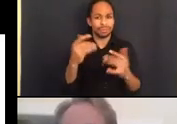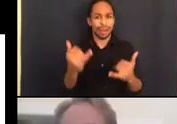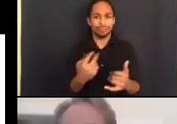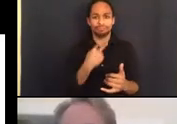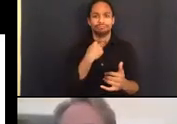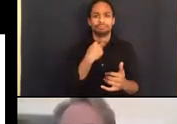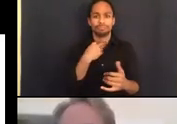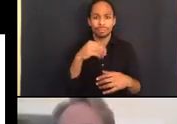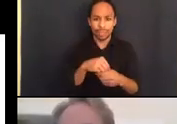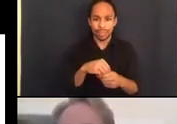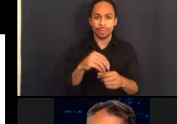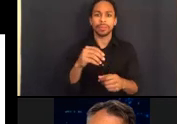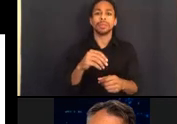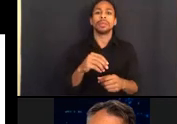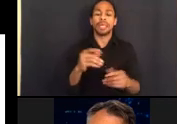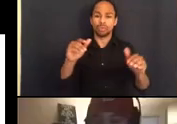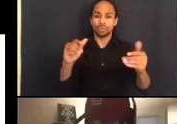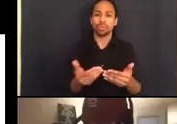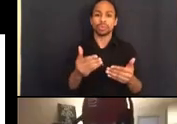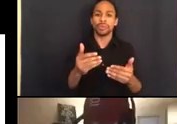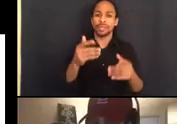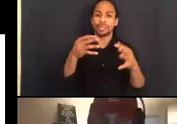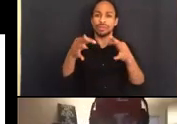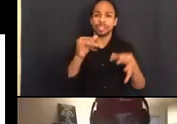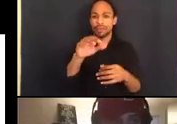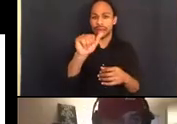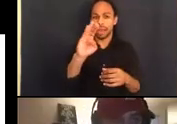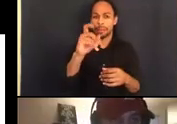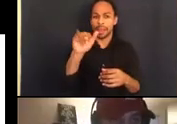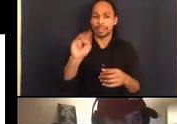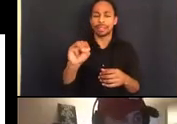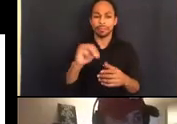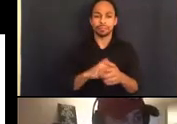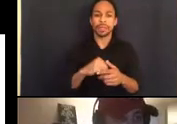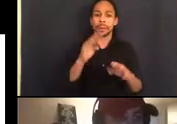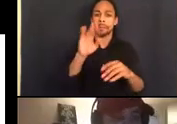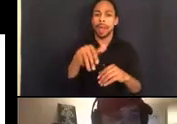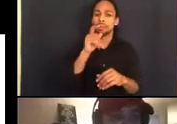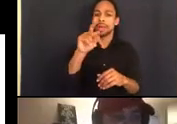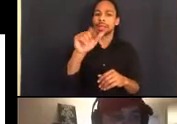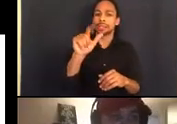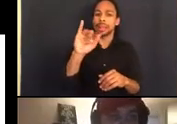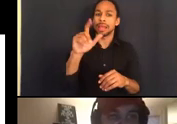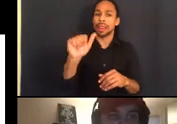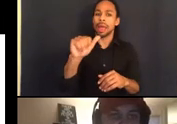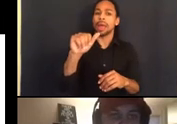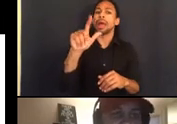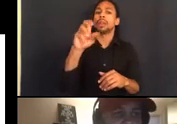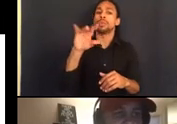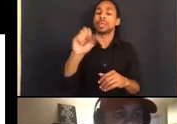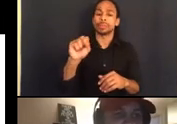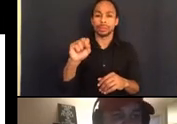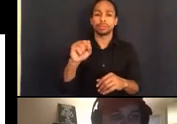definition of ableism. It's a living and working definition by Talila Lewis, myself and some others. And it says